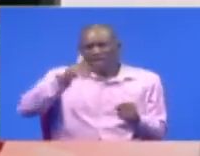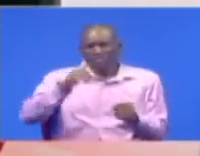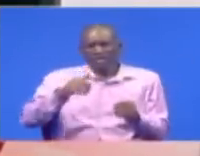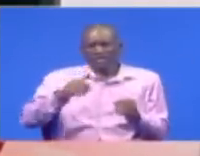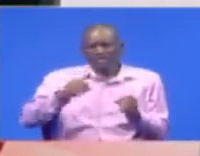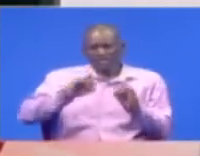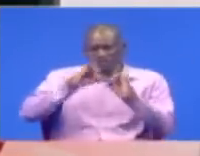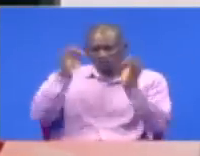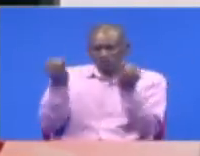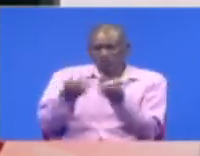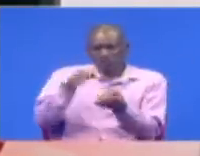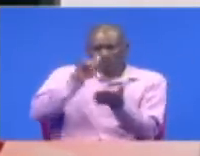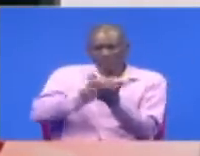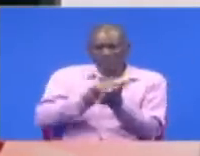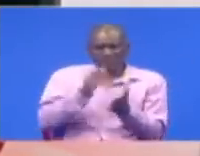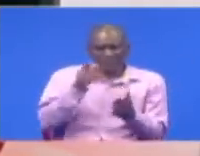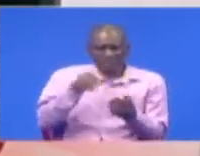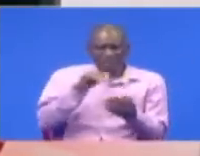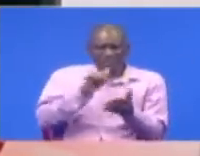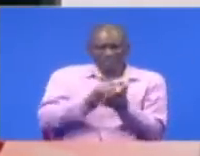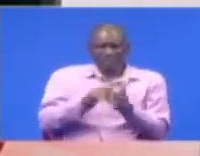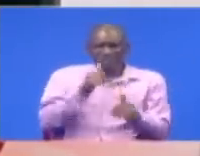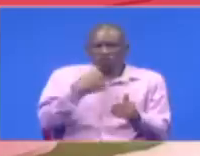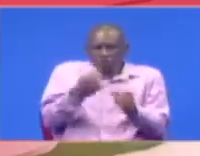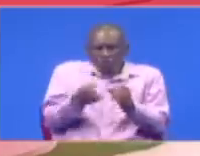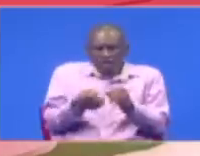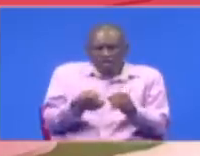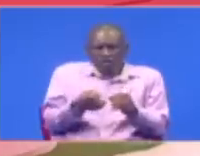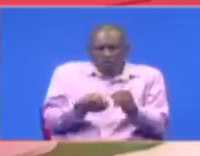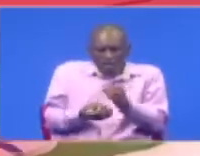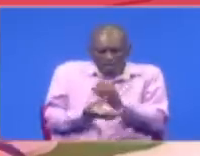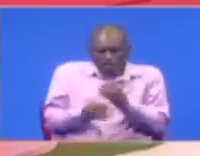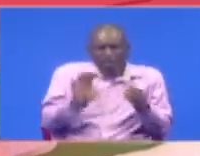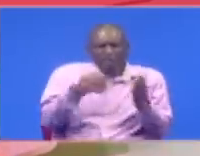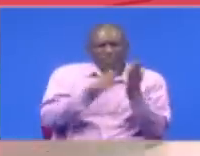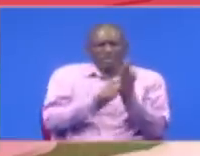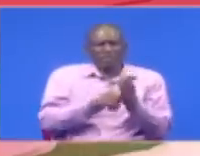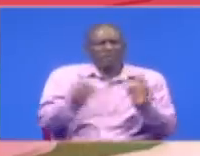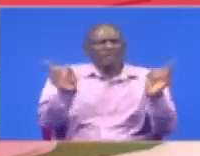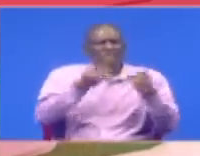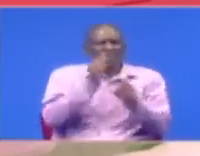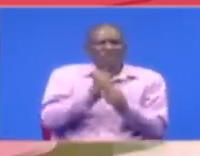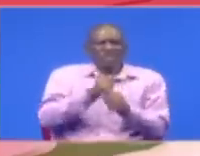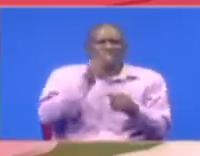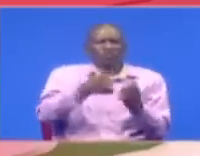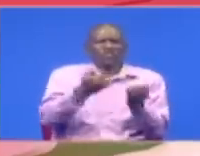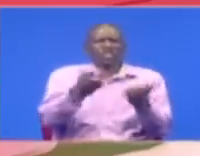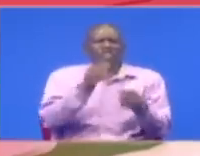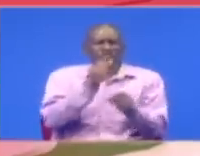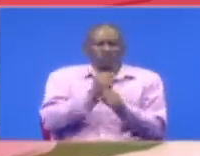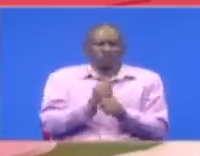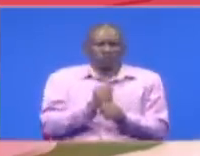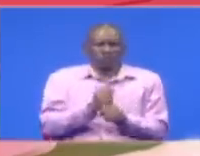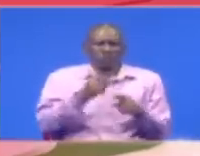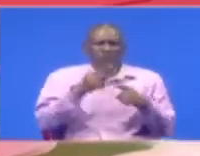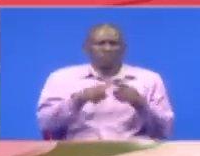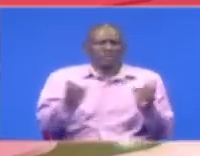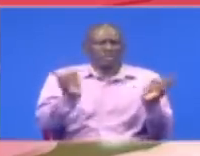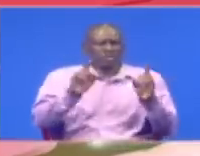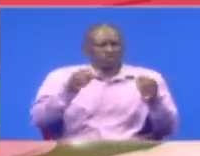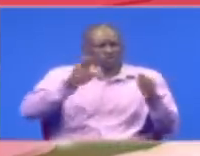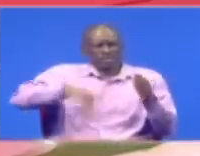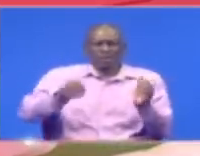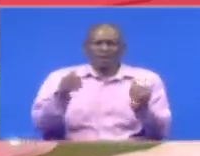players in that who are defined by name failed to do that which they were supposed to do. But it's not too